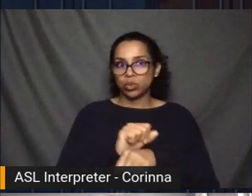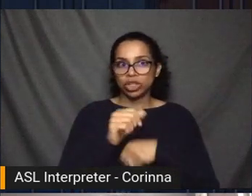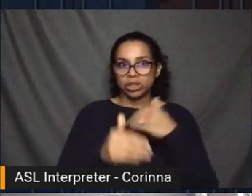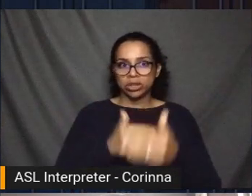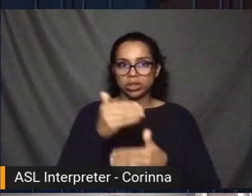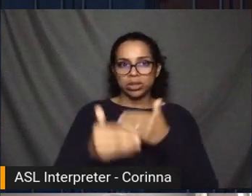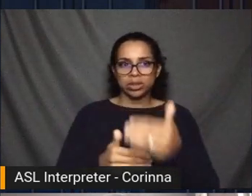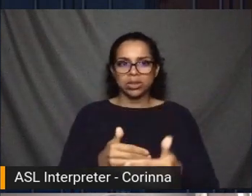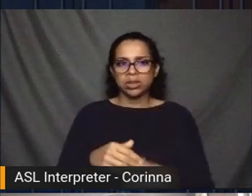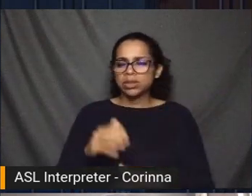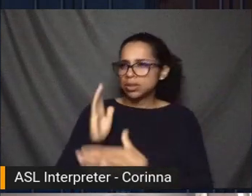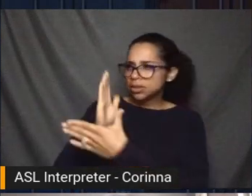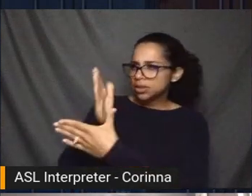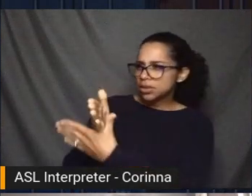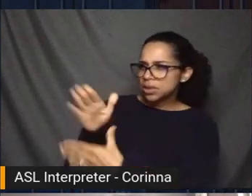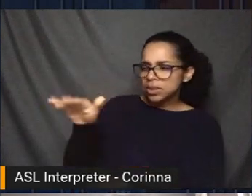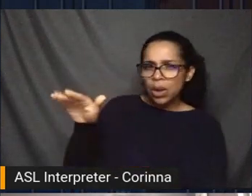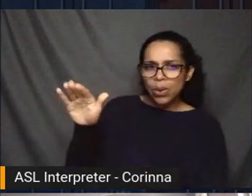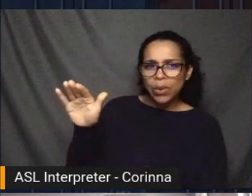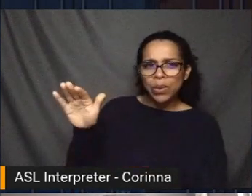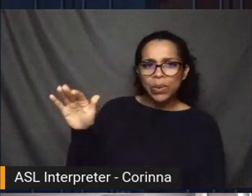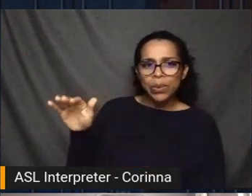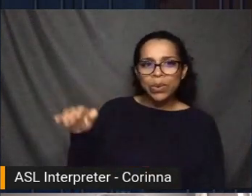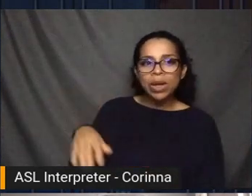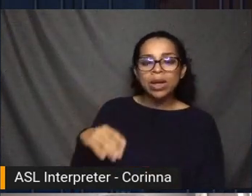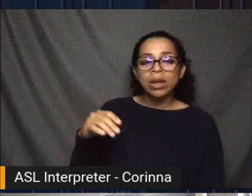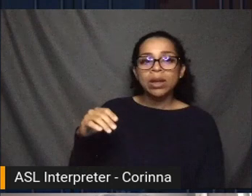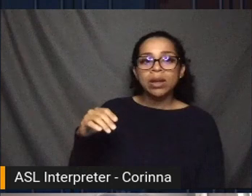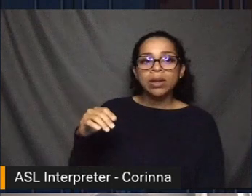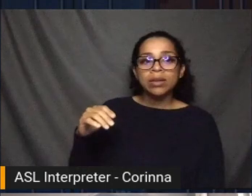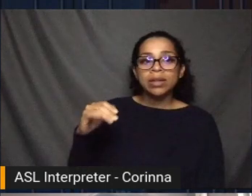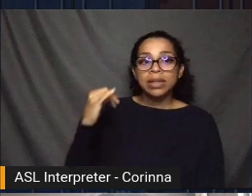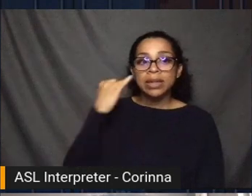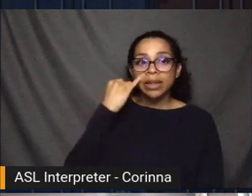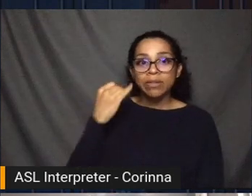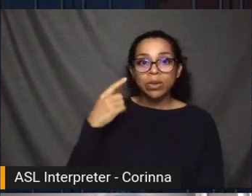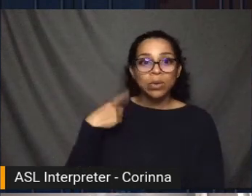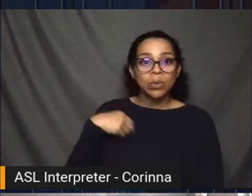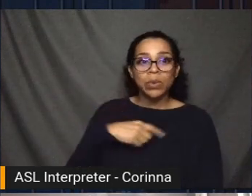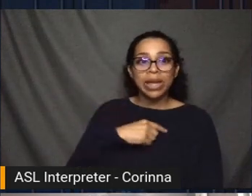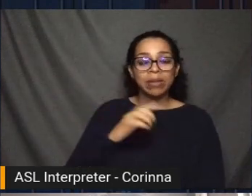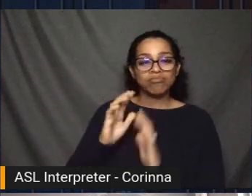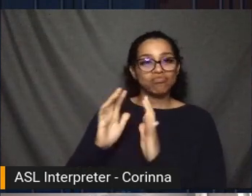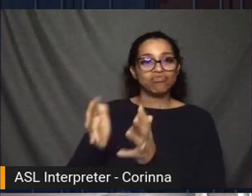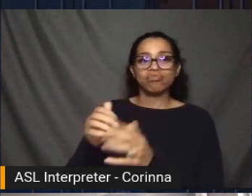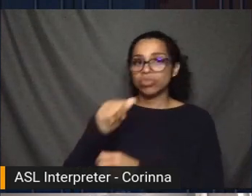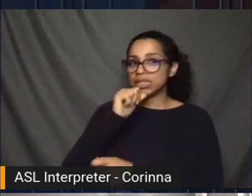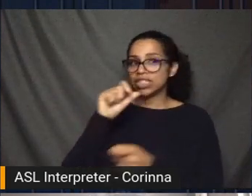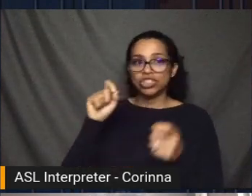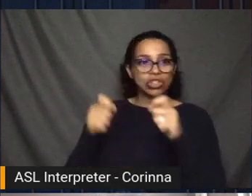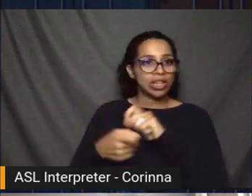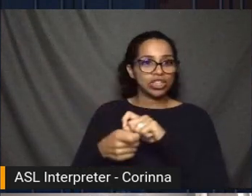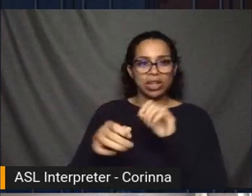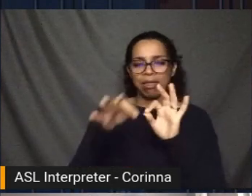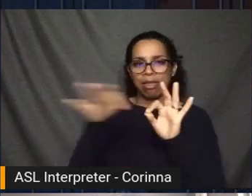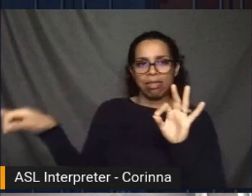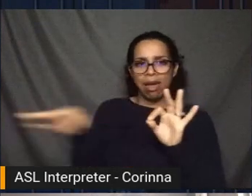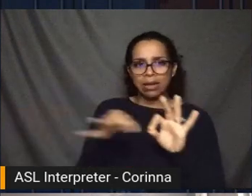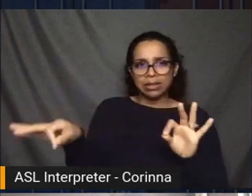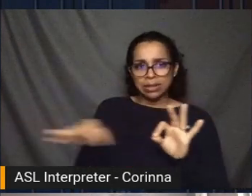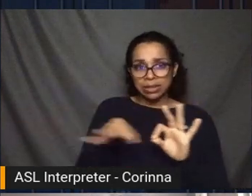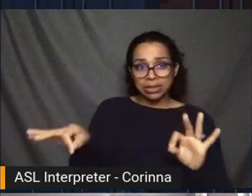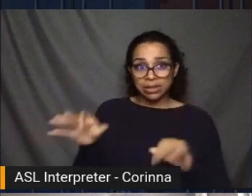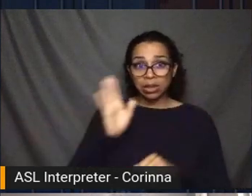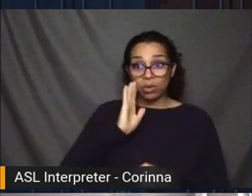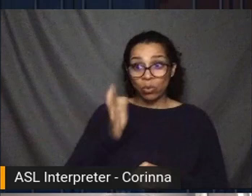So let's see. Yeah. So Ellie, I mean, if we were not to change these lines, would we get an